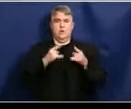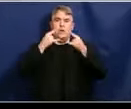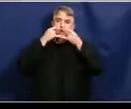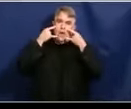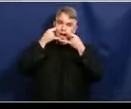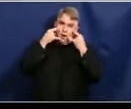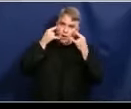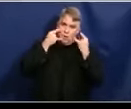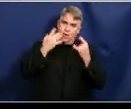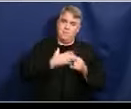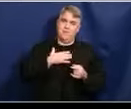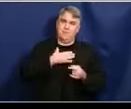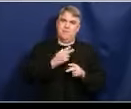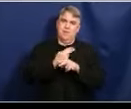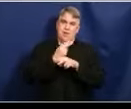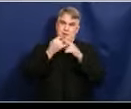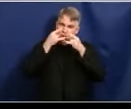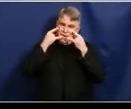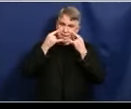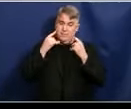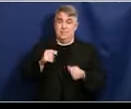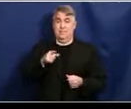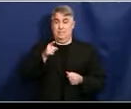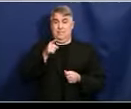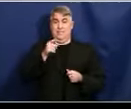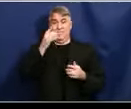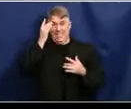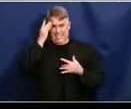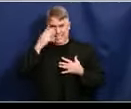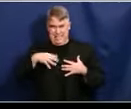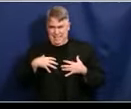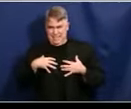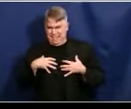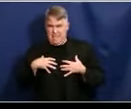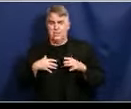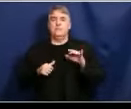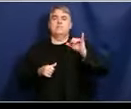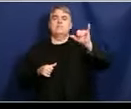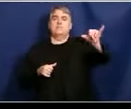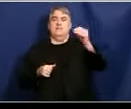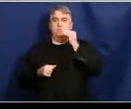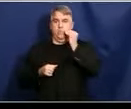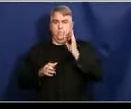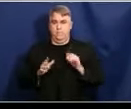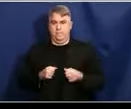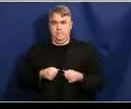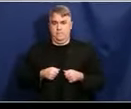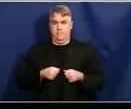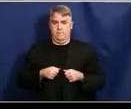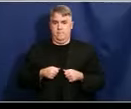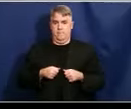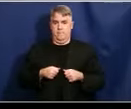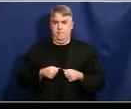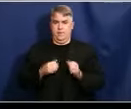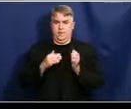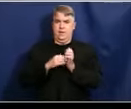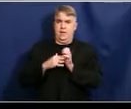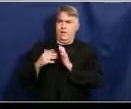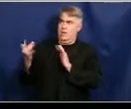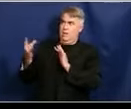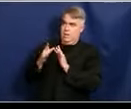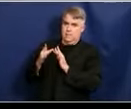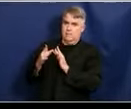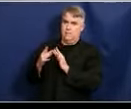isolate, get tested, and when it is your turn to be vaccinated, we want people to get